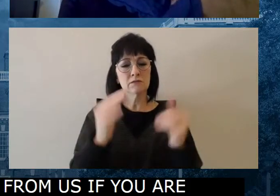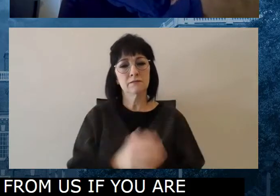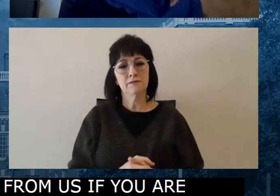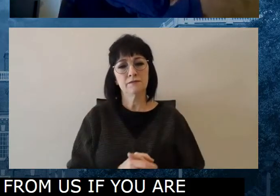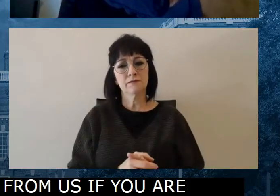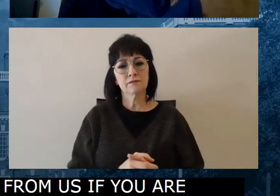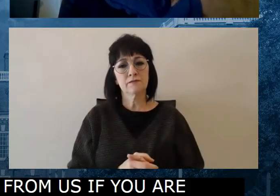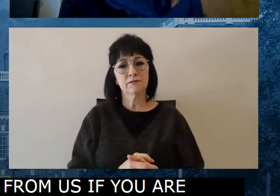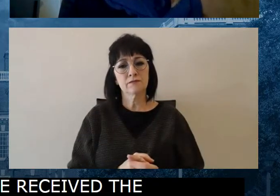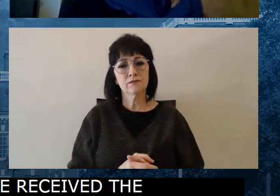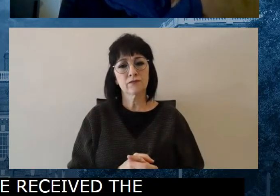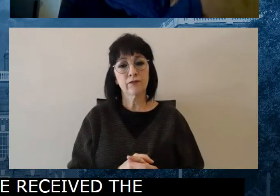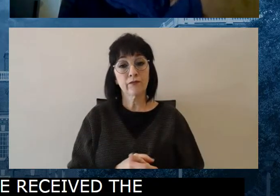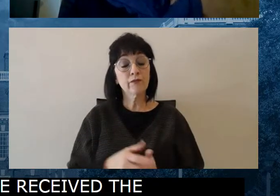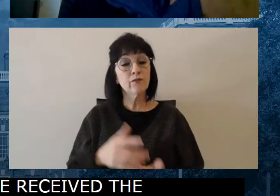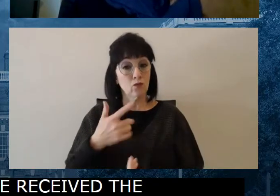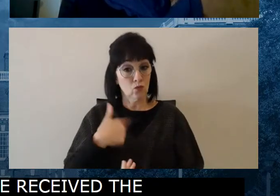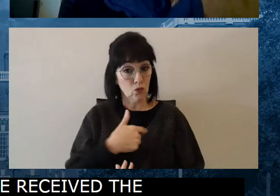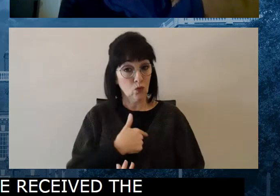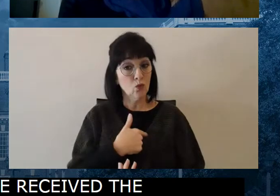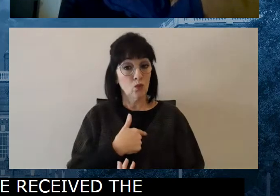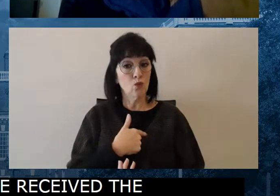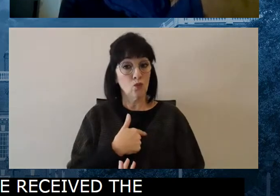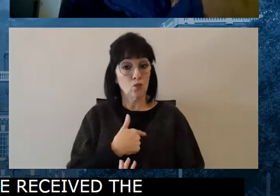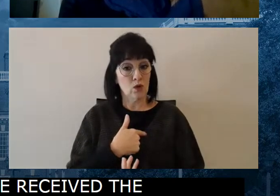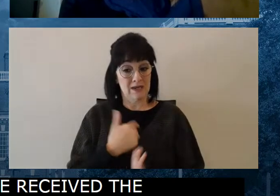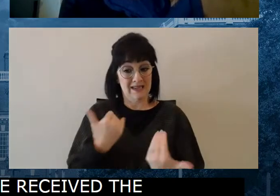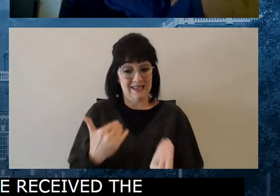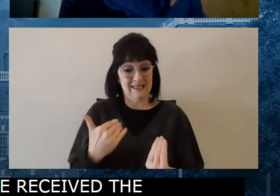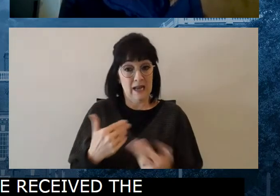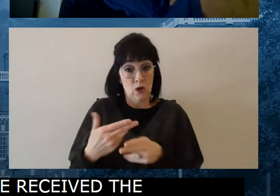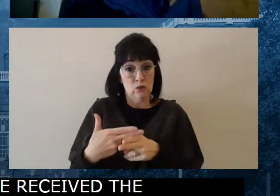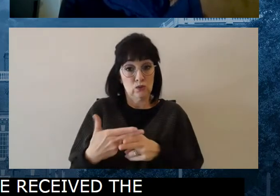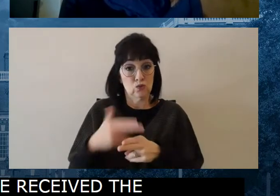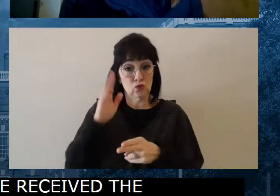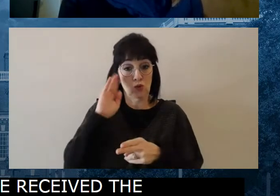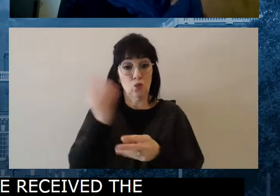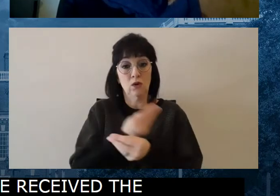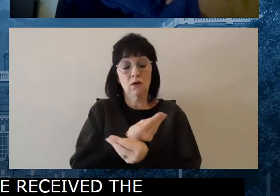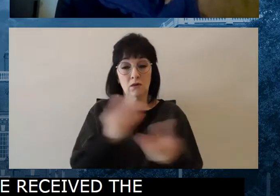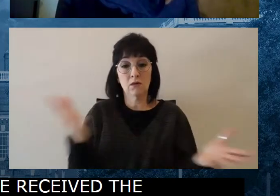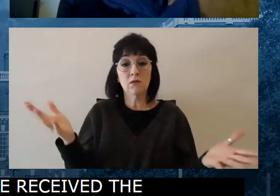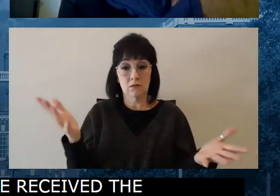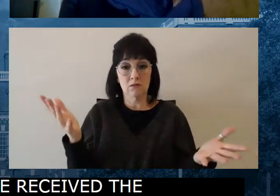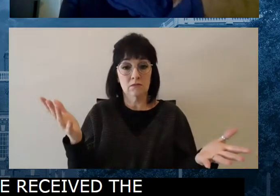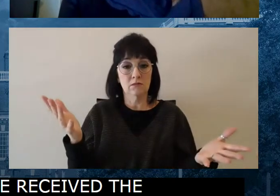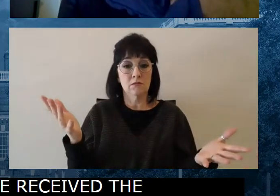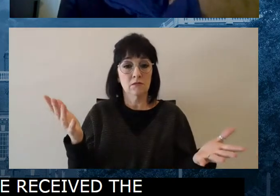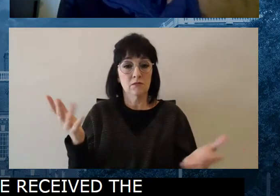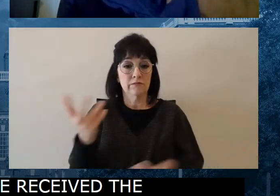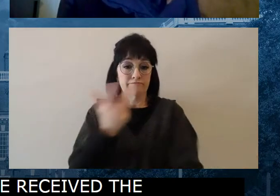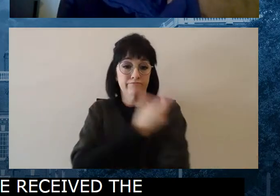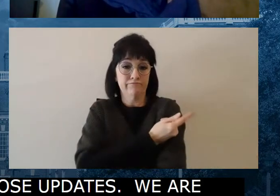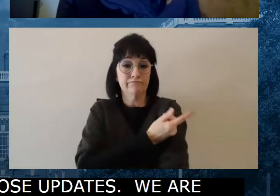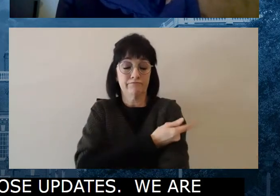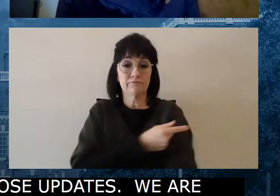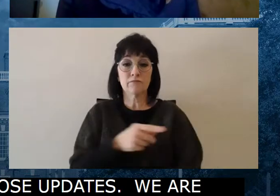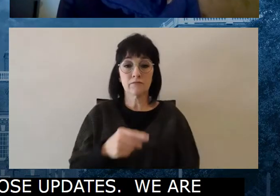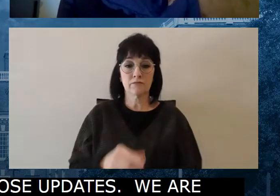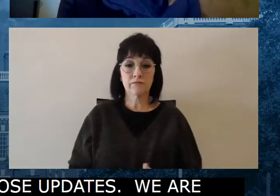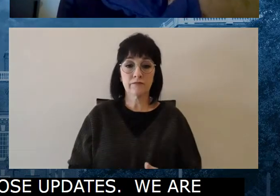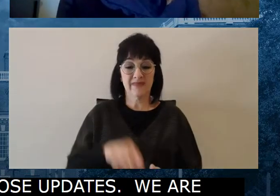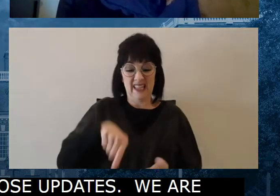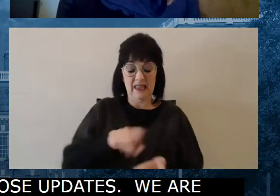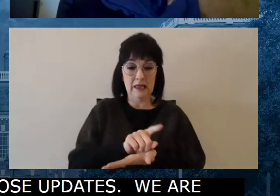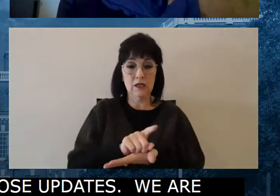3,500 first dose opportunities for individuals on the curative list by our partner Curative this week